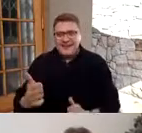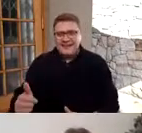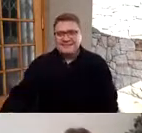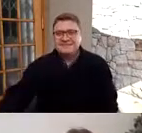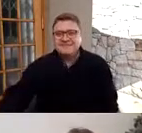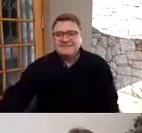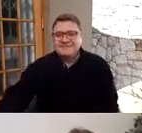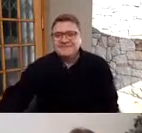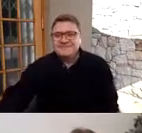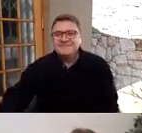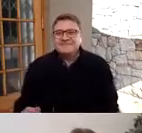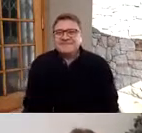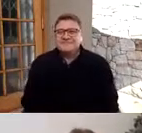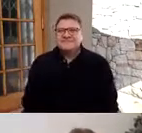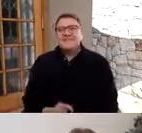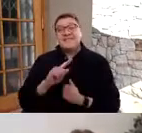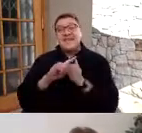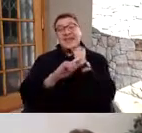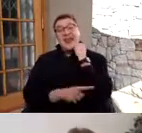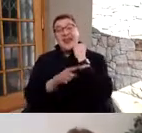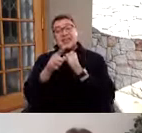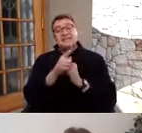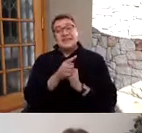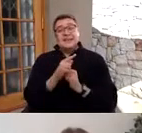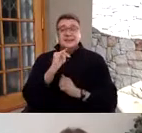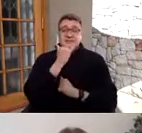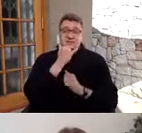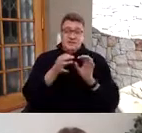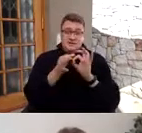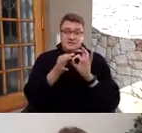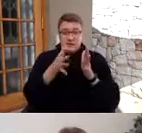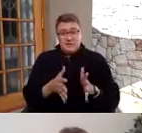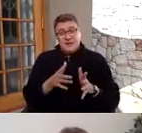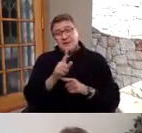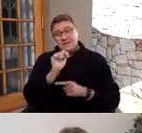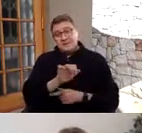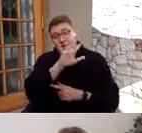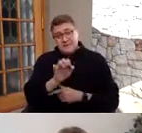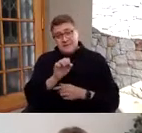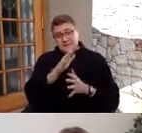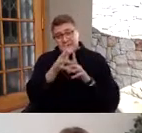And then, of course, lastly, thank you to Johnny, our South African Sign Language interpreter.